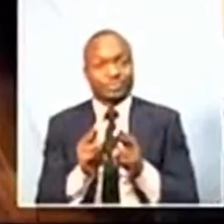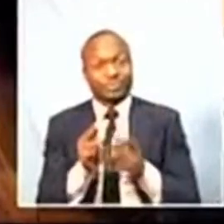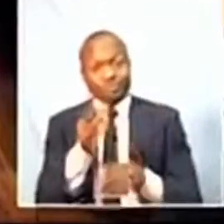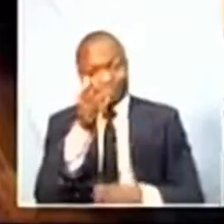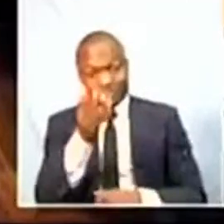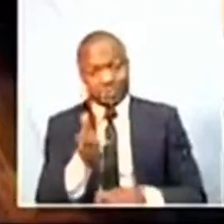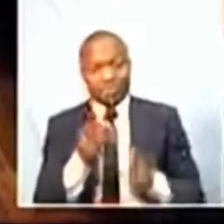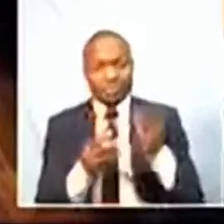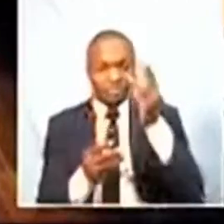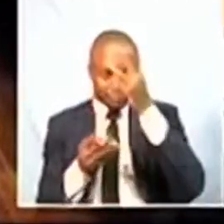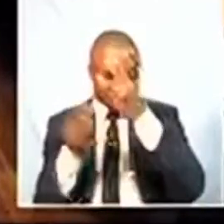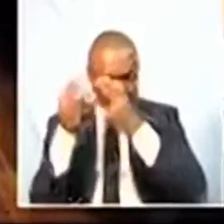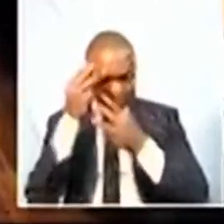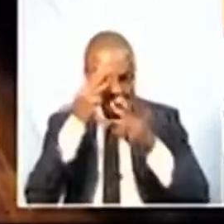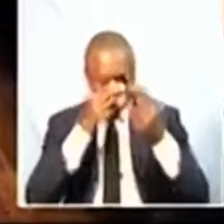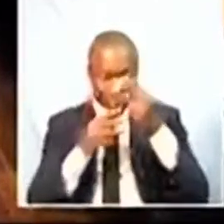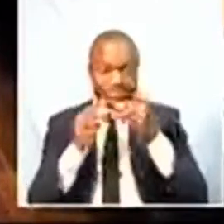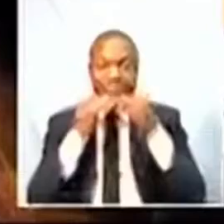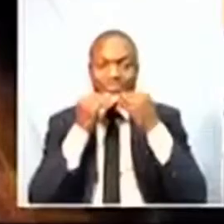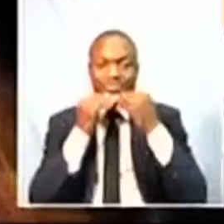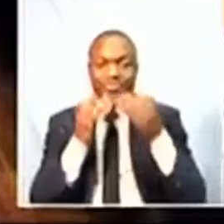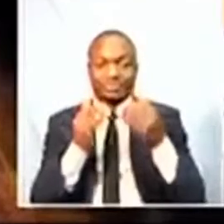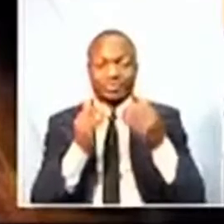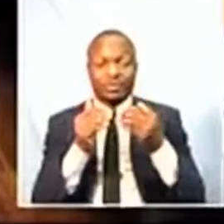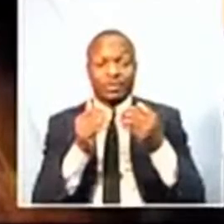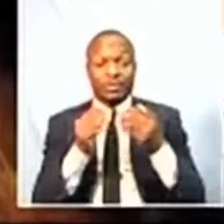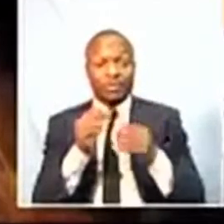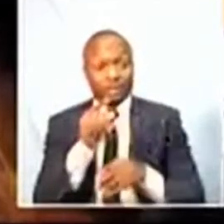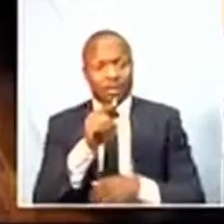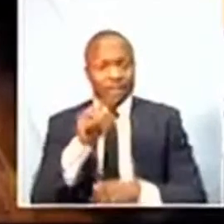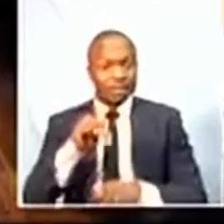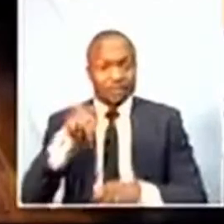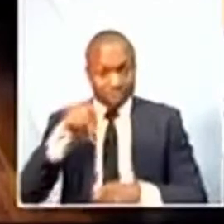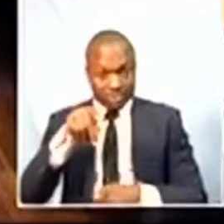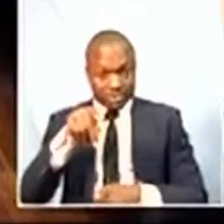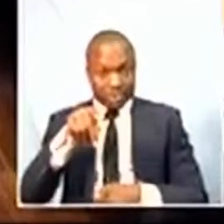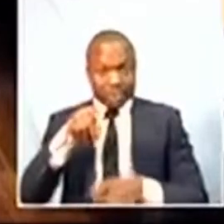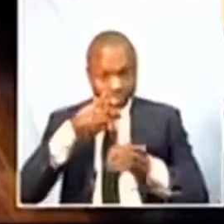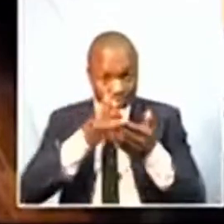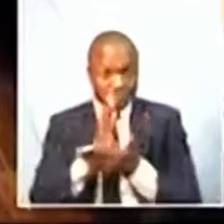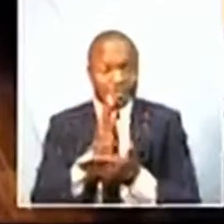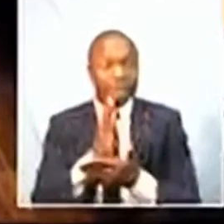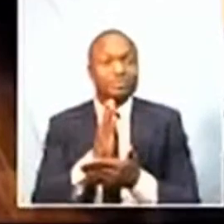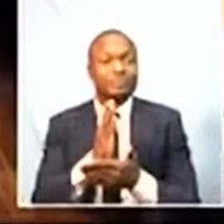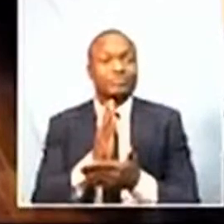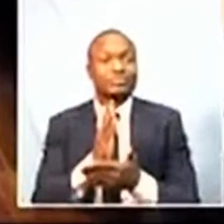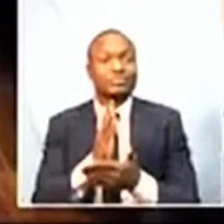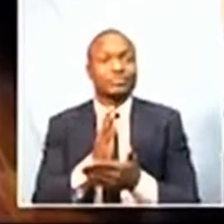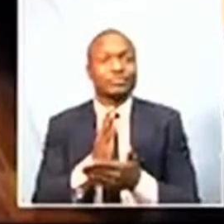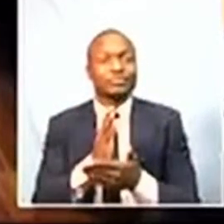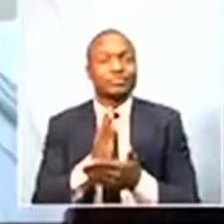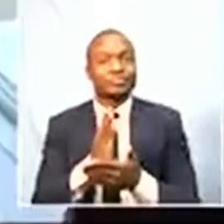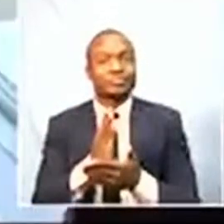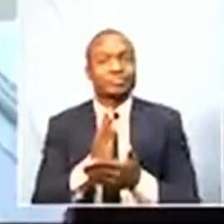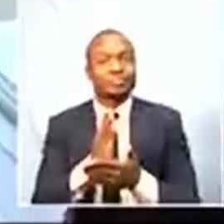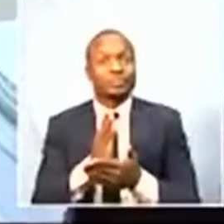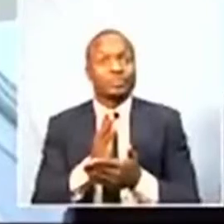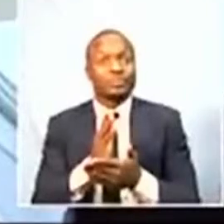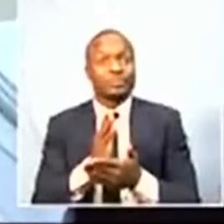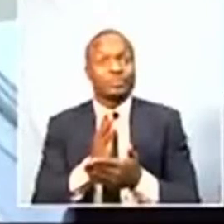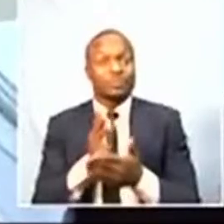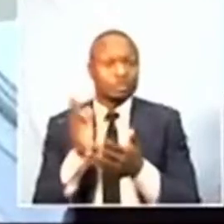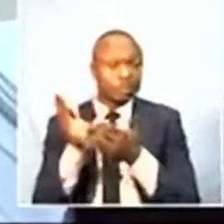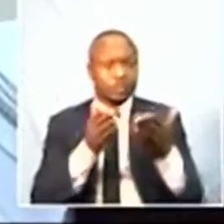that concern. It's a concern. Thank you, Chair. Is the MP on firm ground to make those